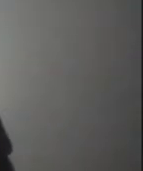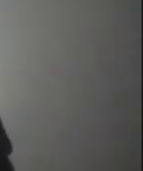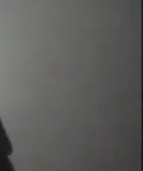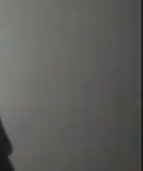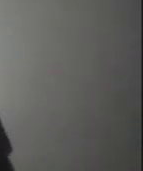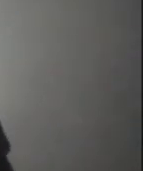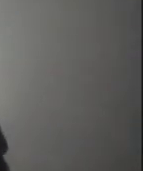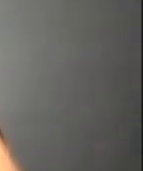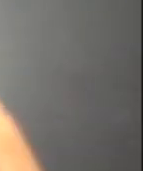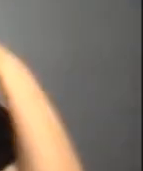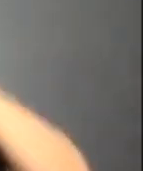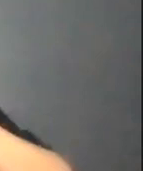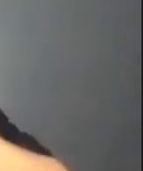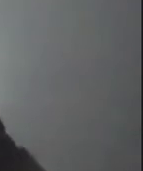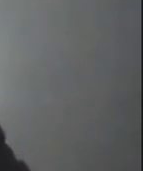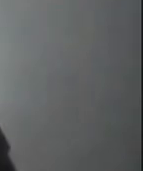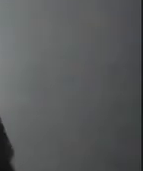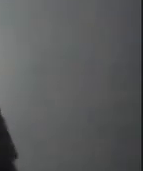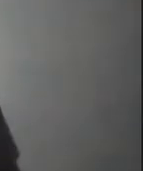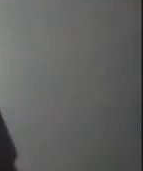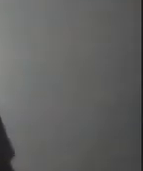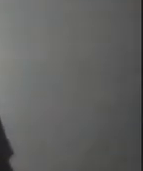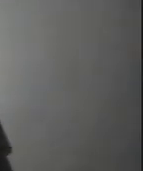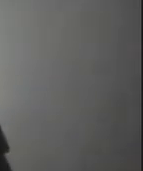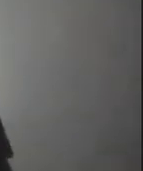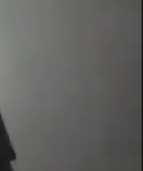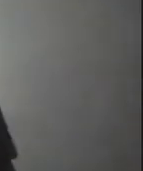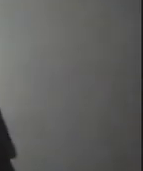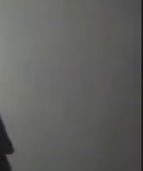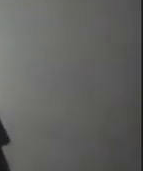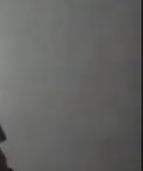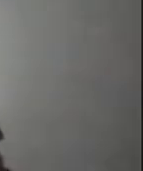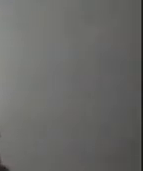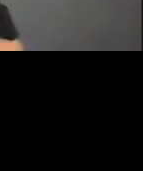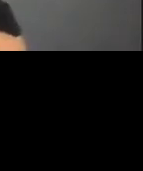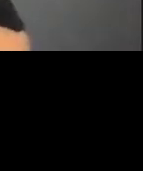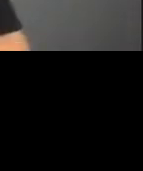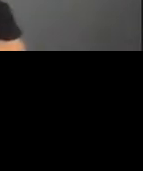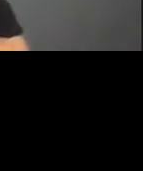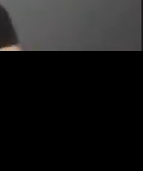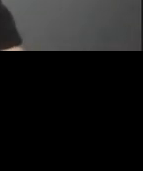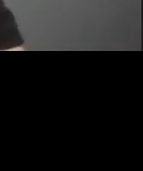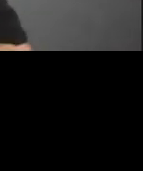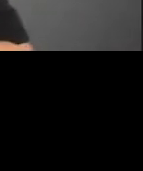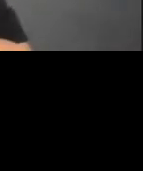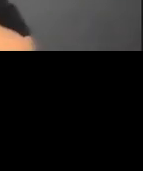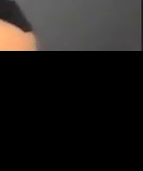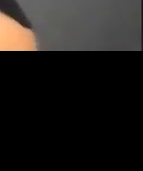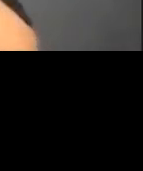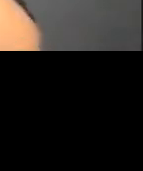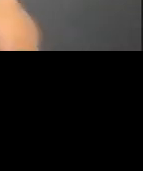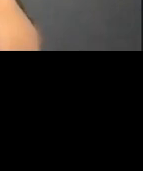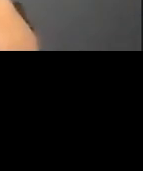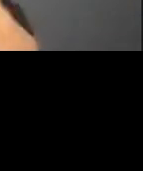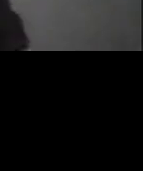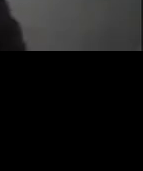Yes, Richard, I'm here. Okay, would you like to give us some comments to finish up? Yeah, I would just like